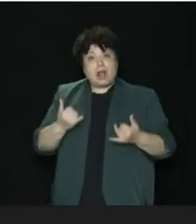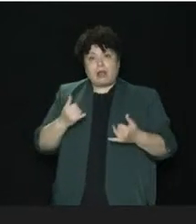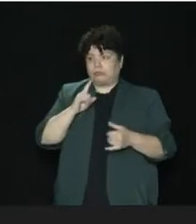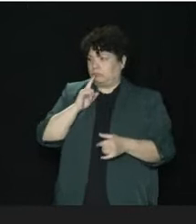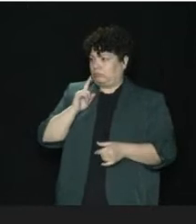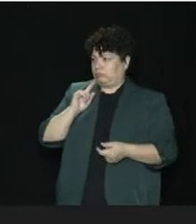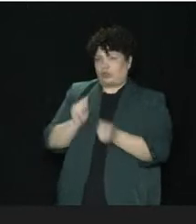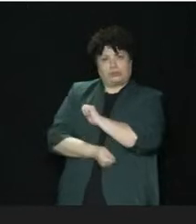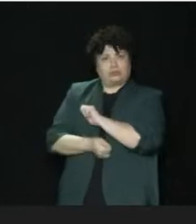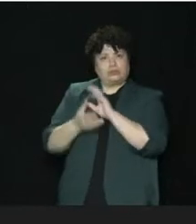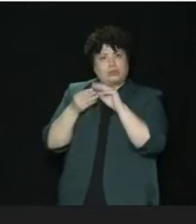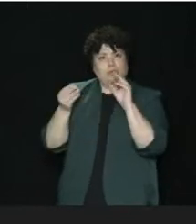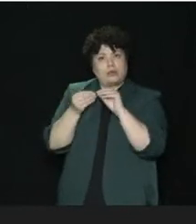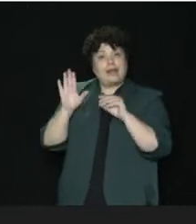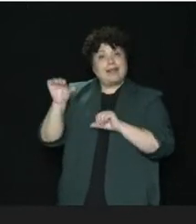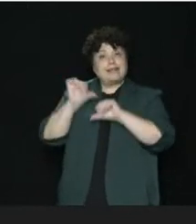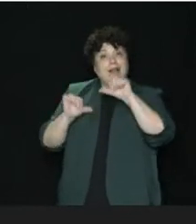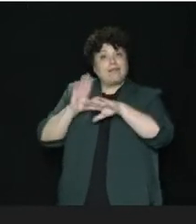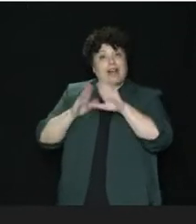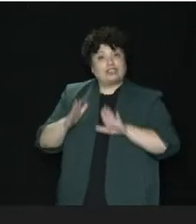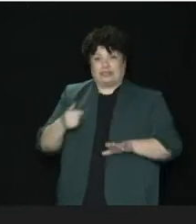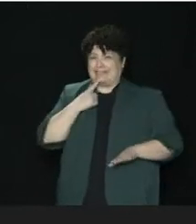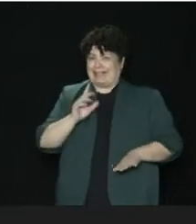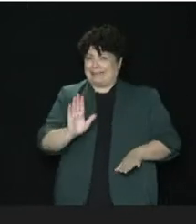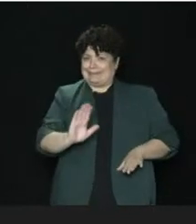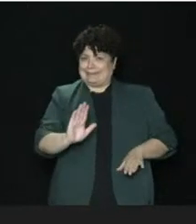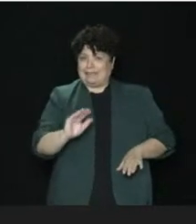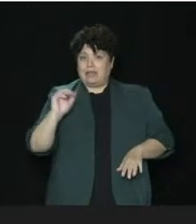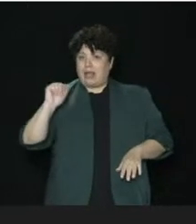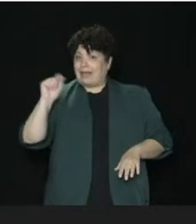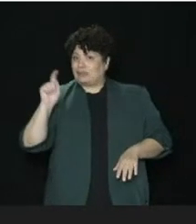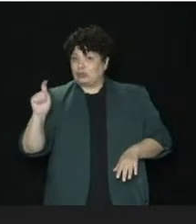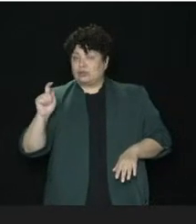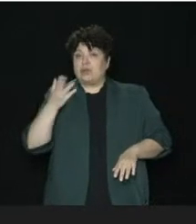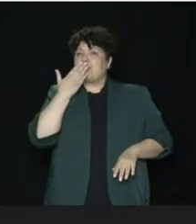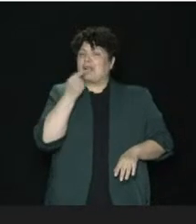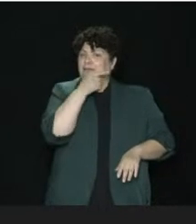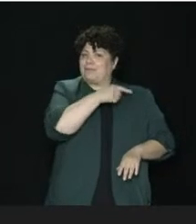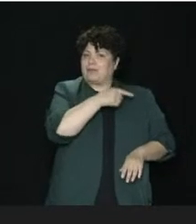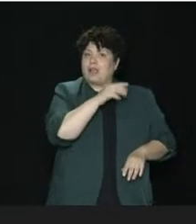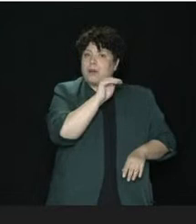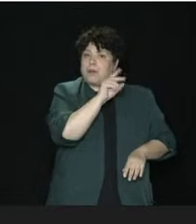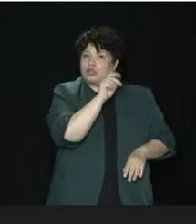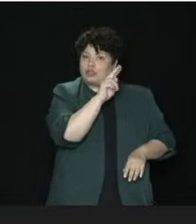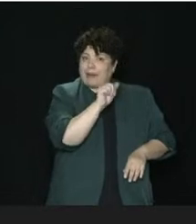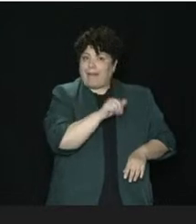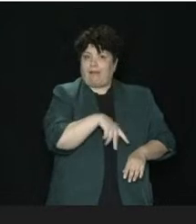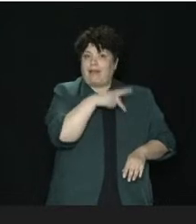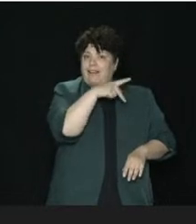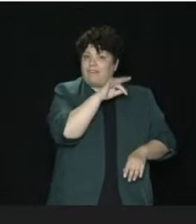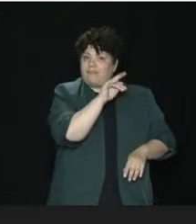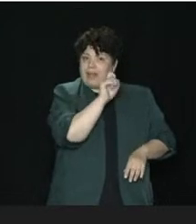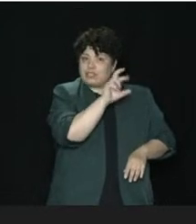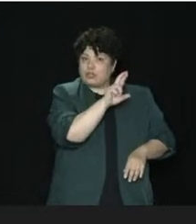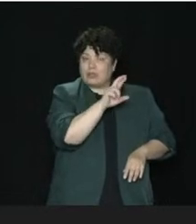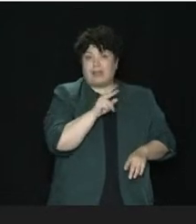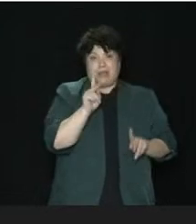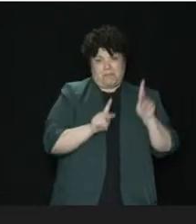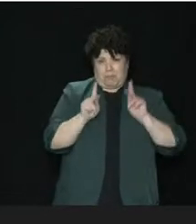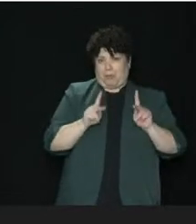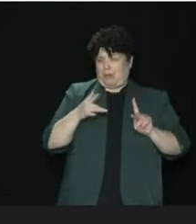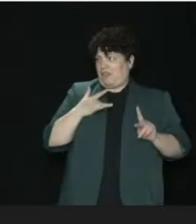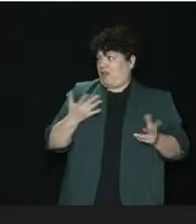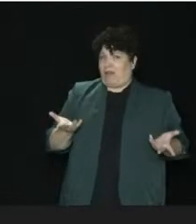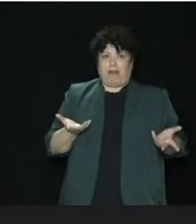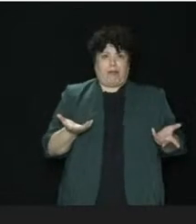that some of them should have waited and waited to take Moderna or Pfizer. Do you understand how frustrated they are by that? What do you say to them?